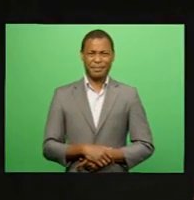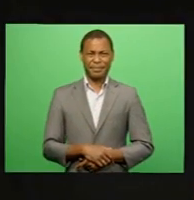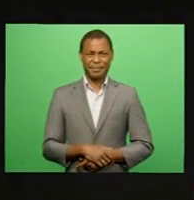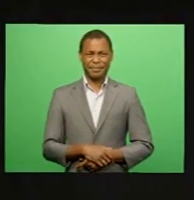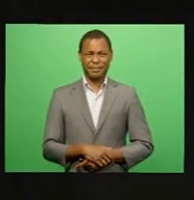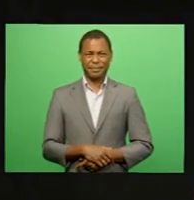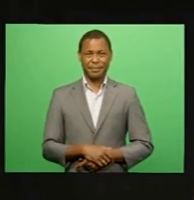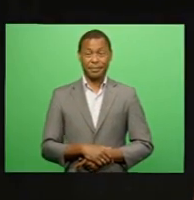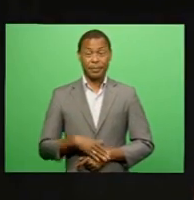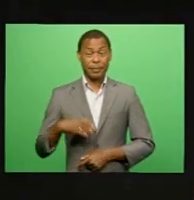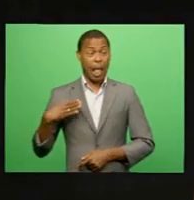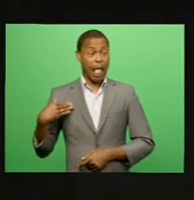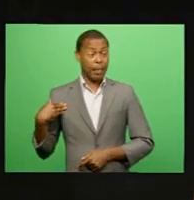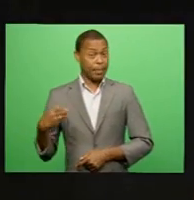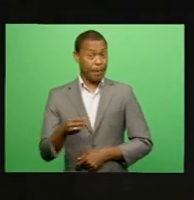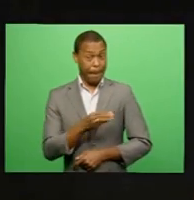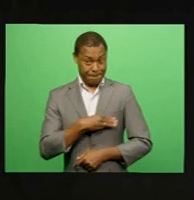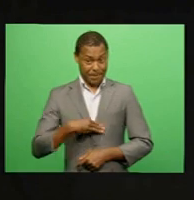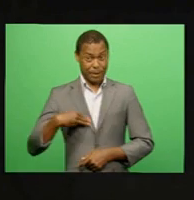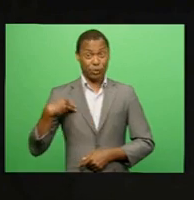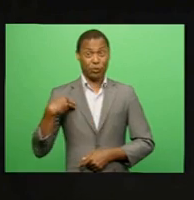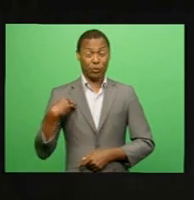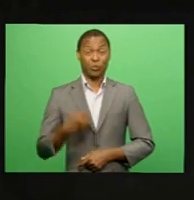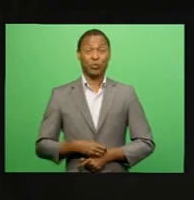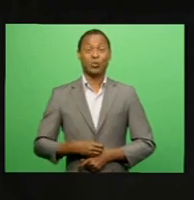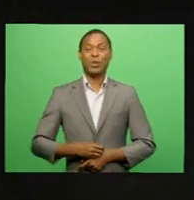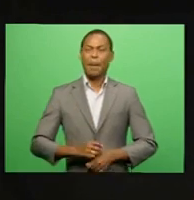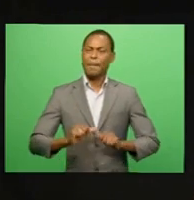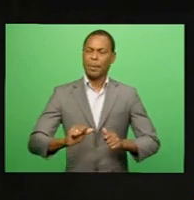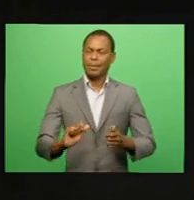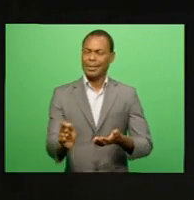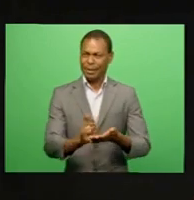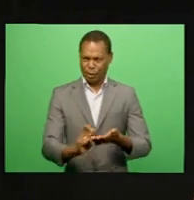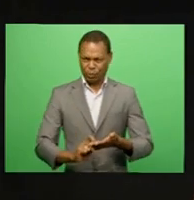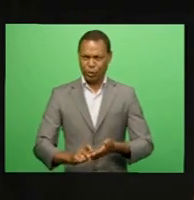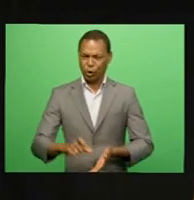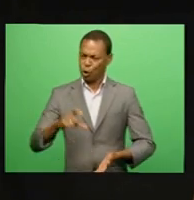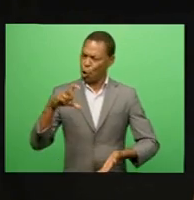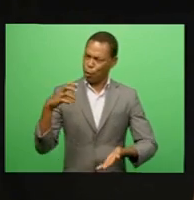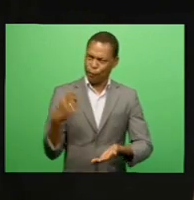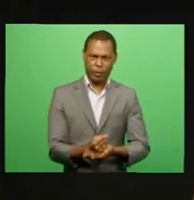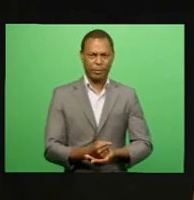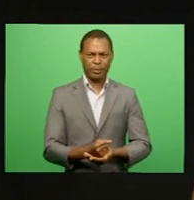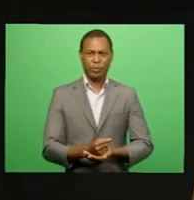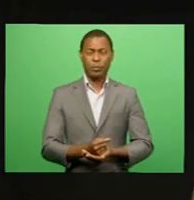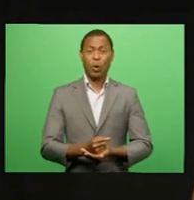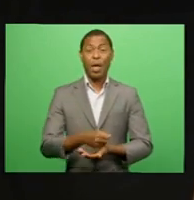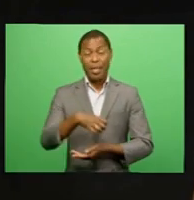Atida, the Health Ministry's Permanent Secretary, Dr. James Fong, has confirmed that the Chinese embassy had